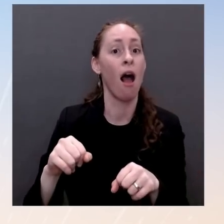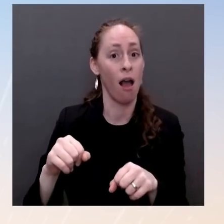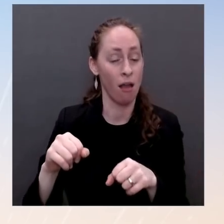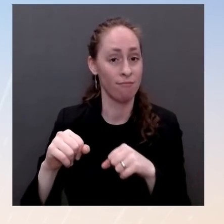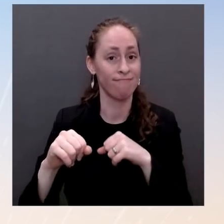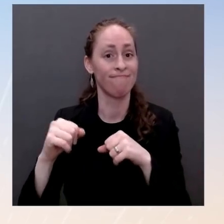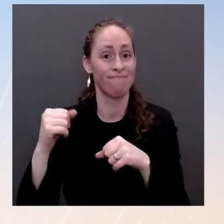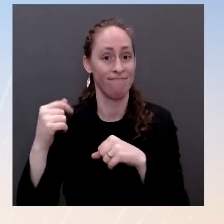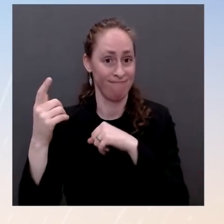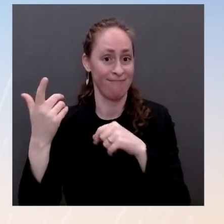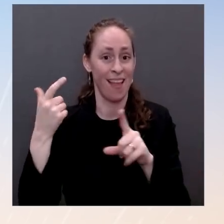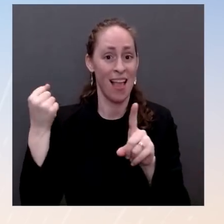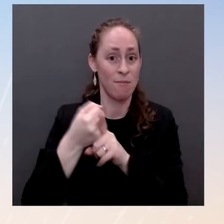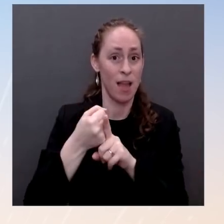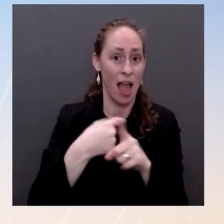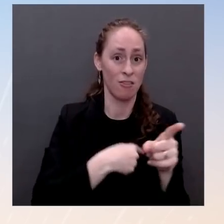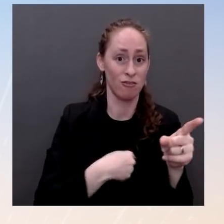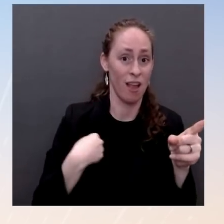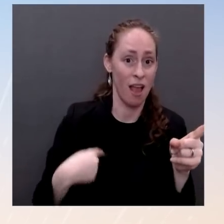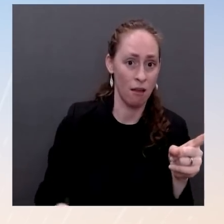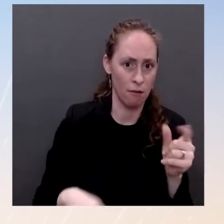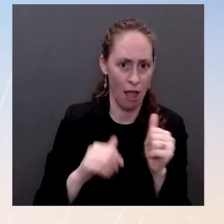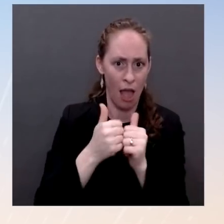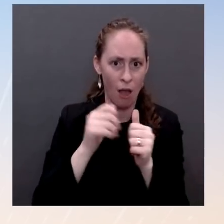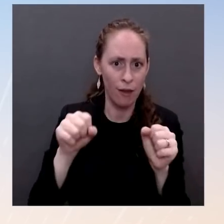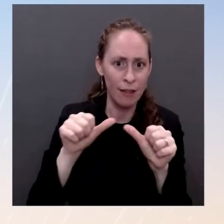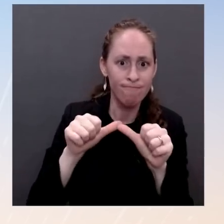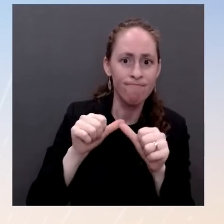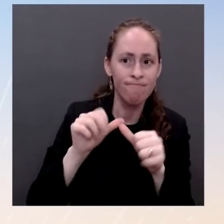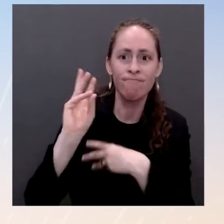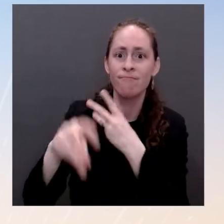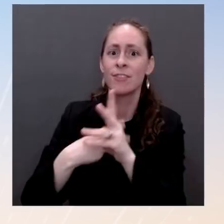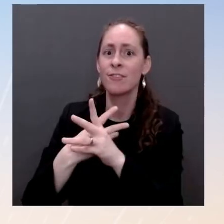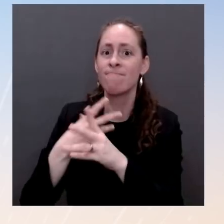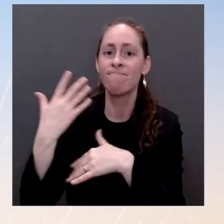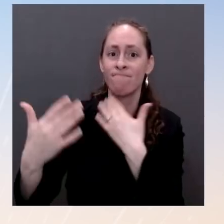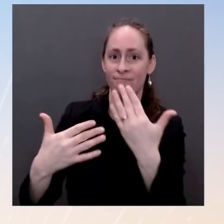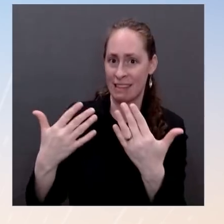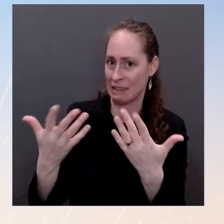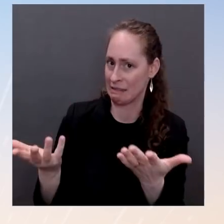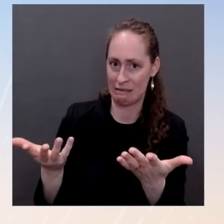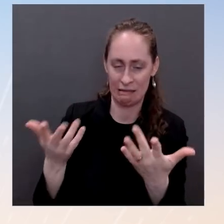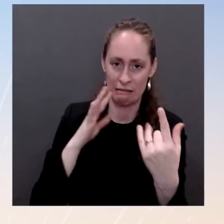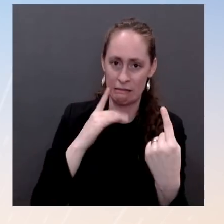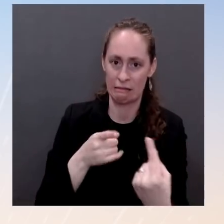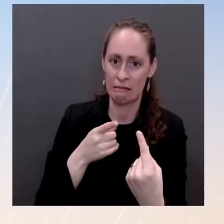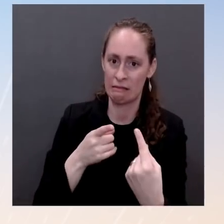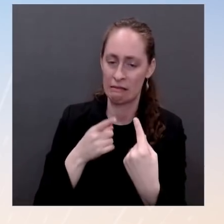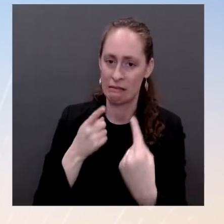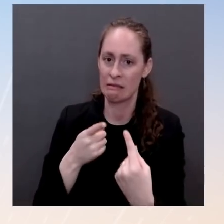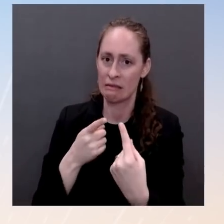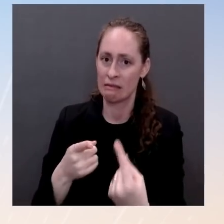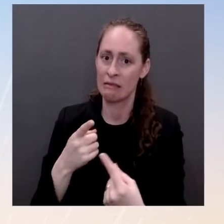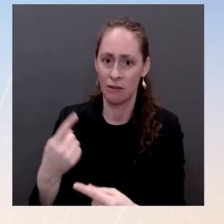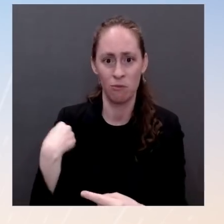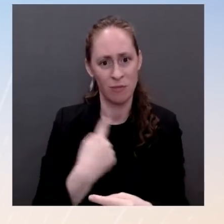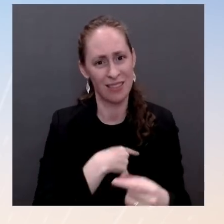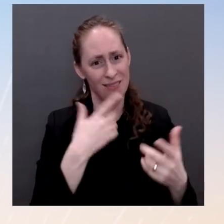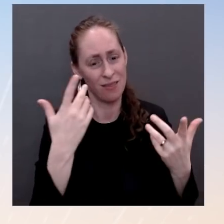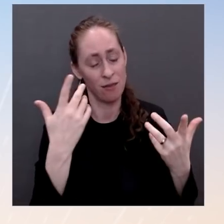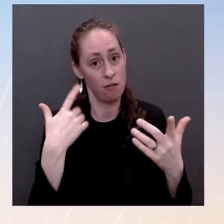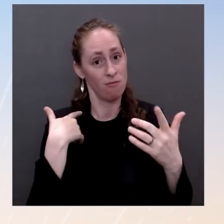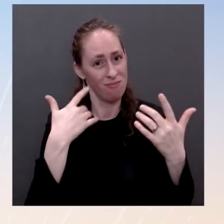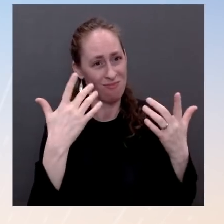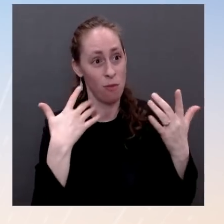assess. We are trying to prevent a war here. That is why we are putting information out and why we are engaging with the